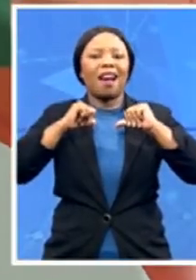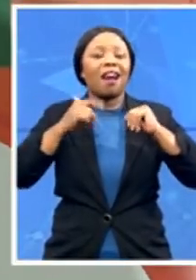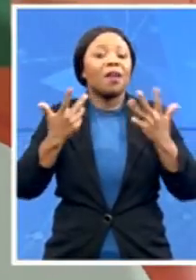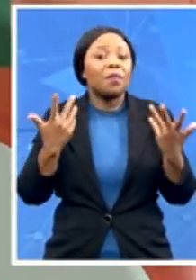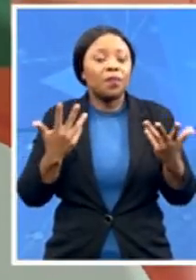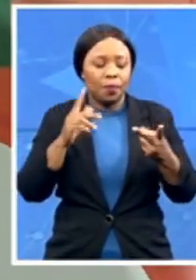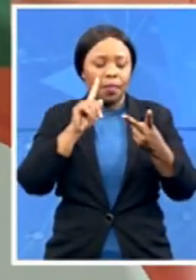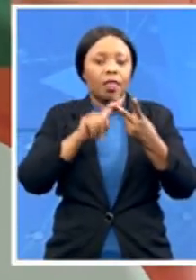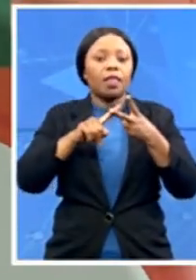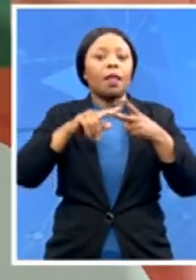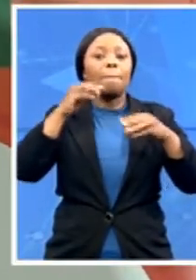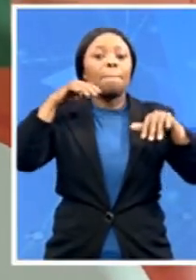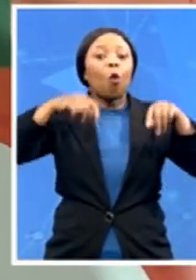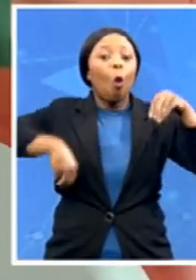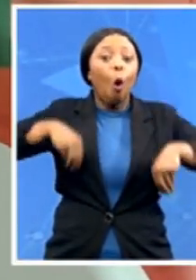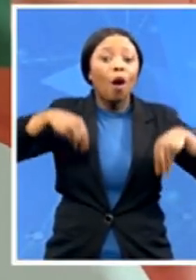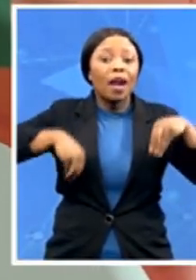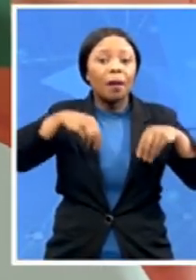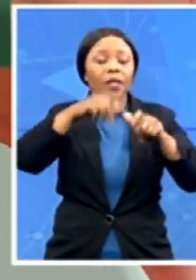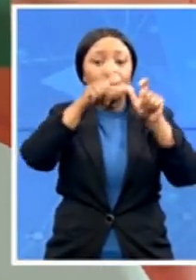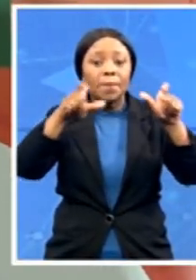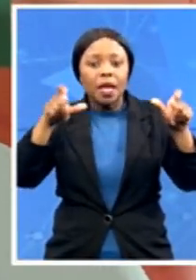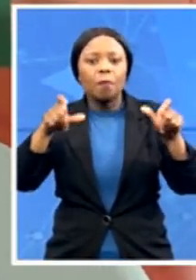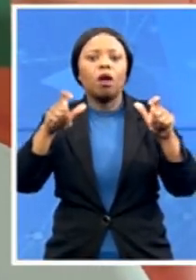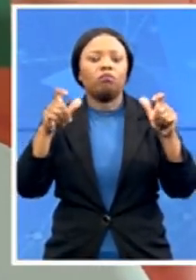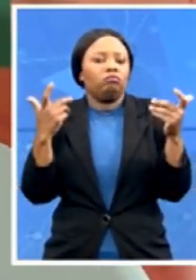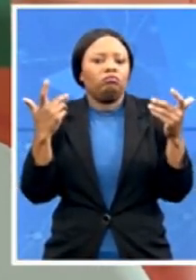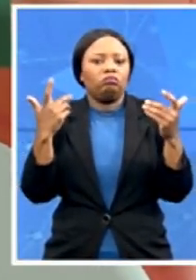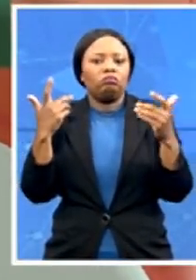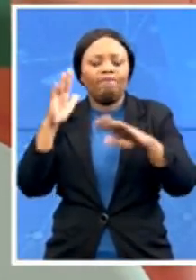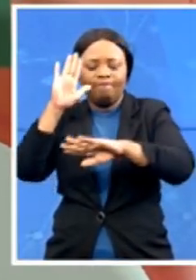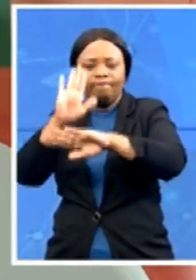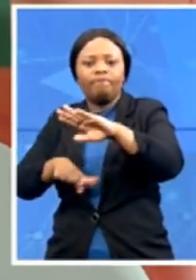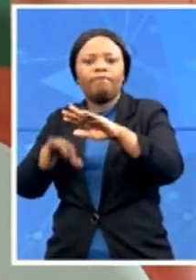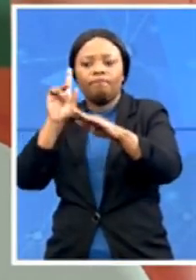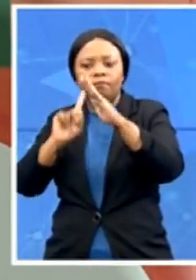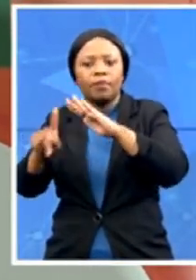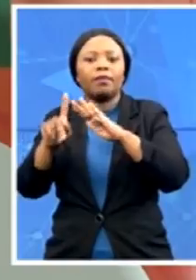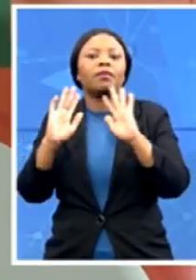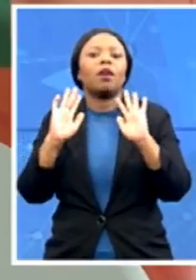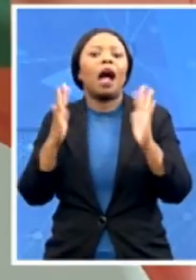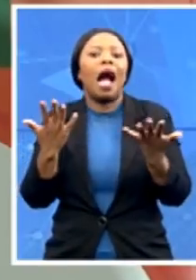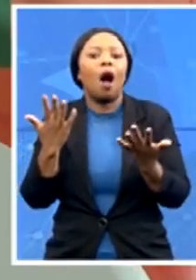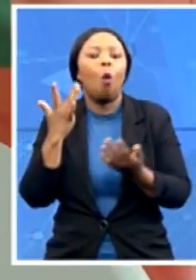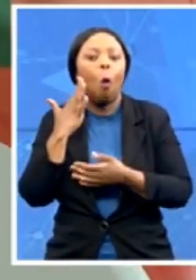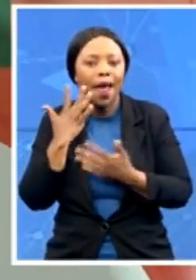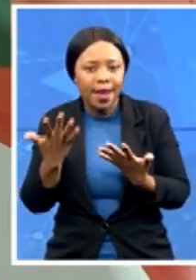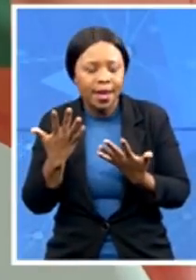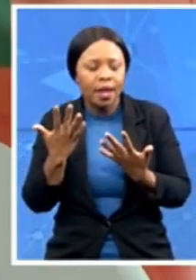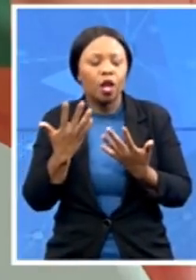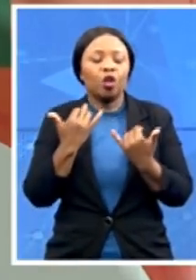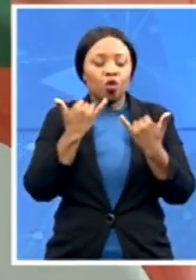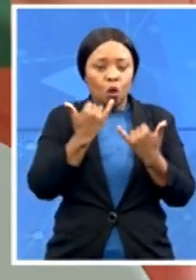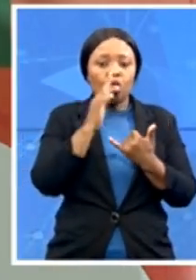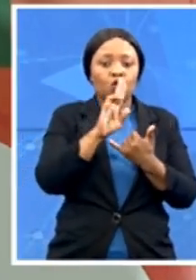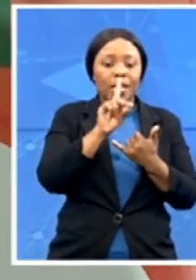The UDM is of the view that as soon as possible after these municipal